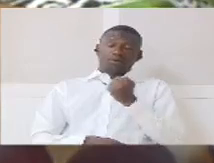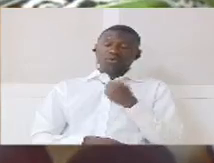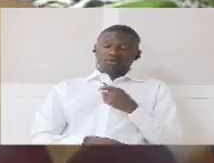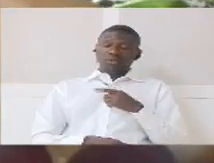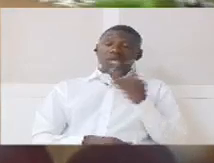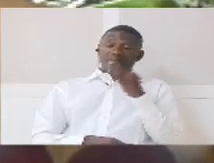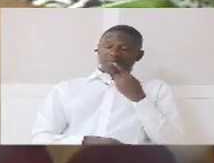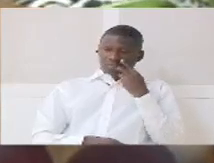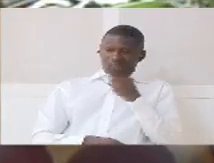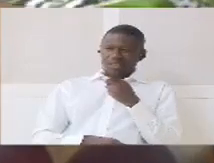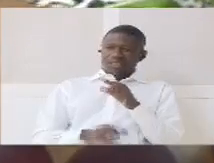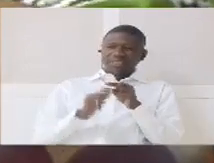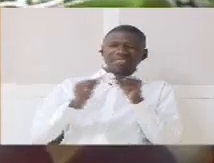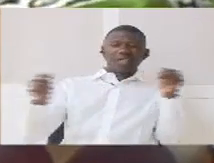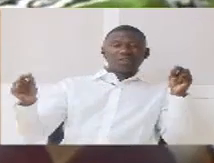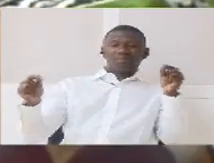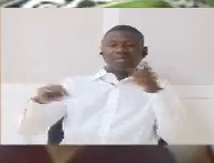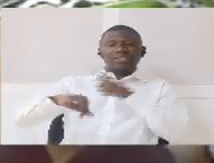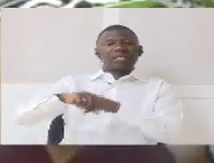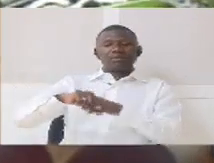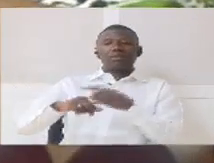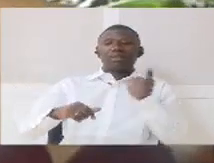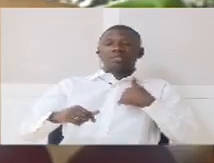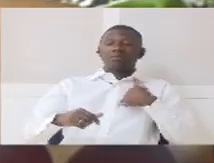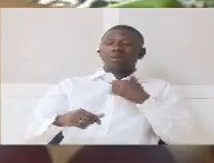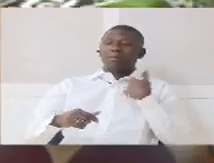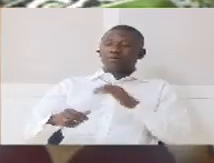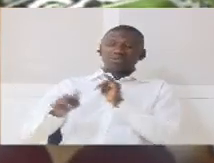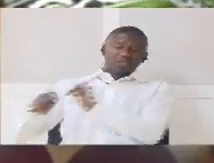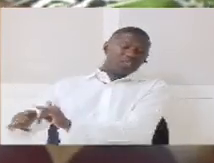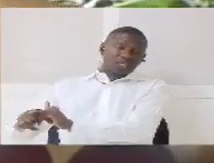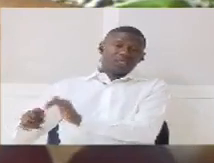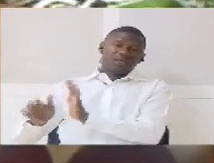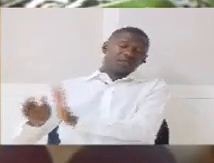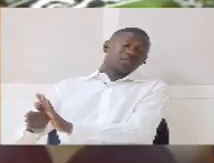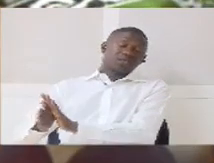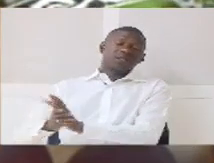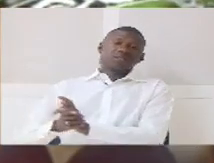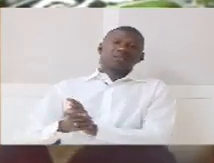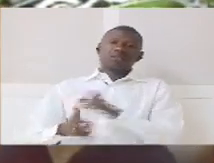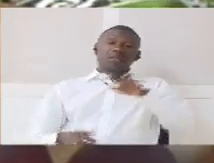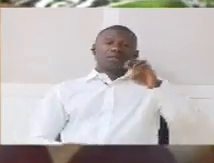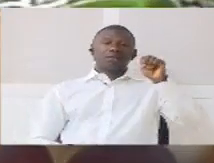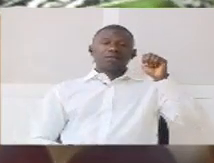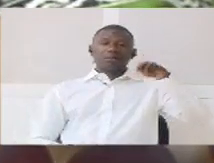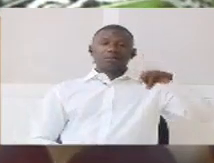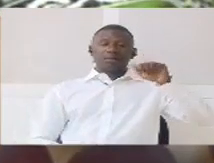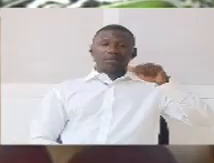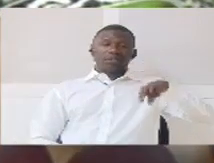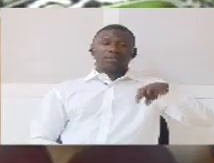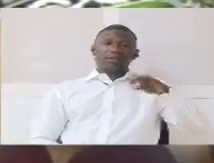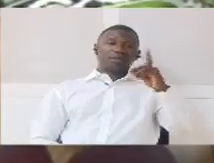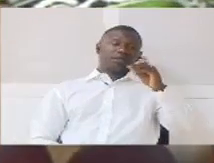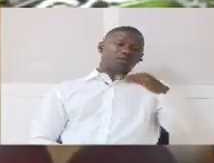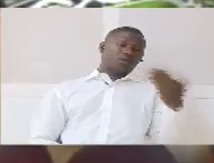remand had to spend within the remand facilities mm-hmm. contributed greatly to the overcrowding of these